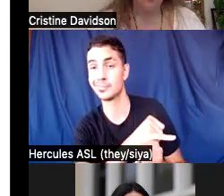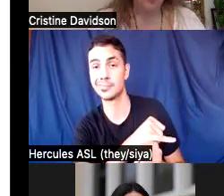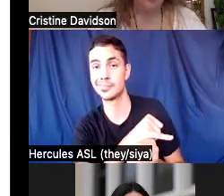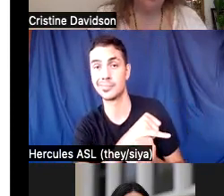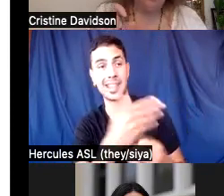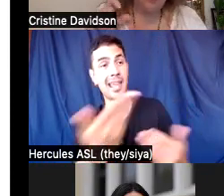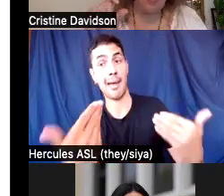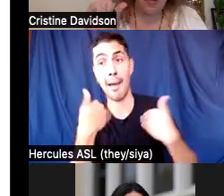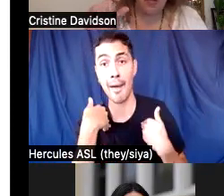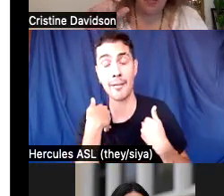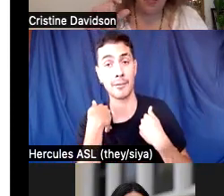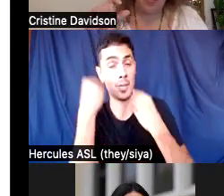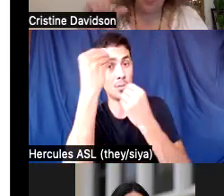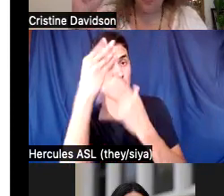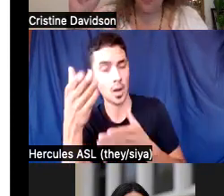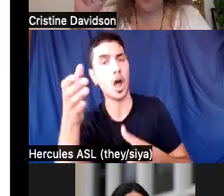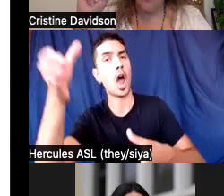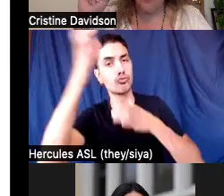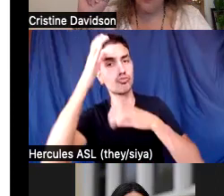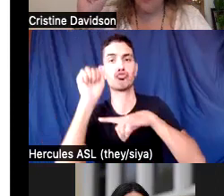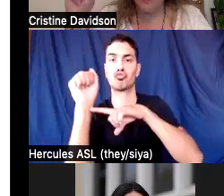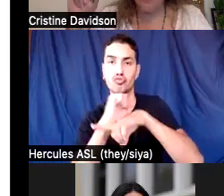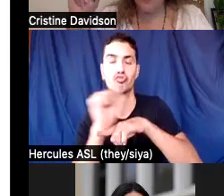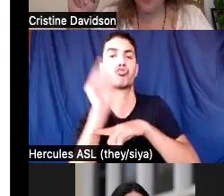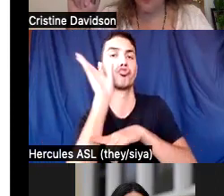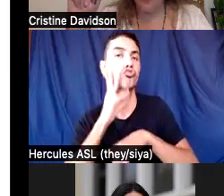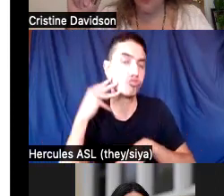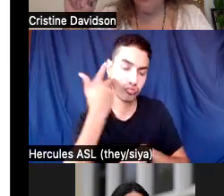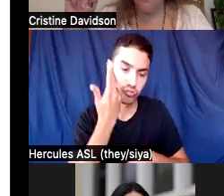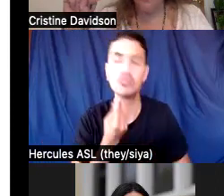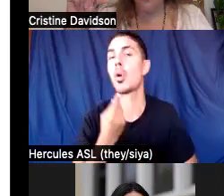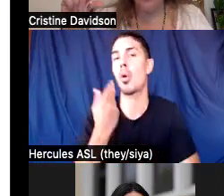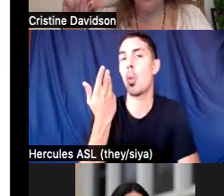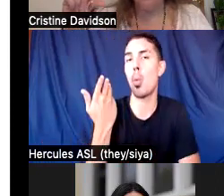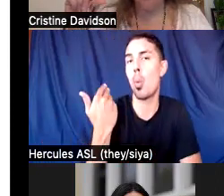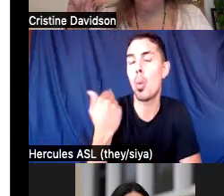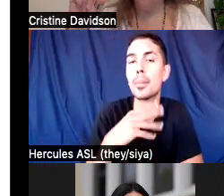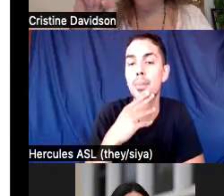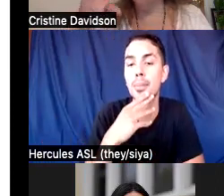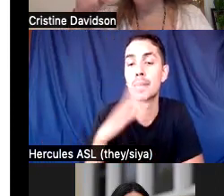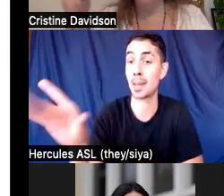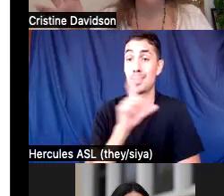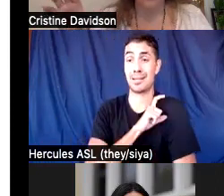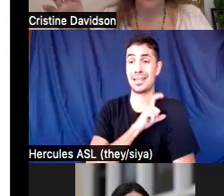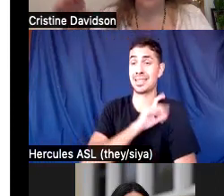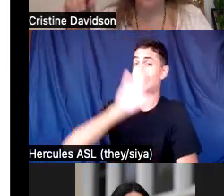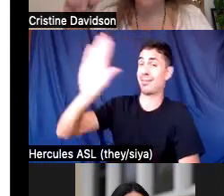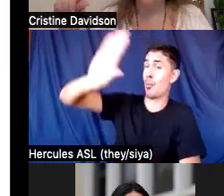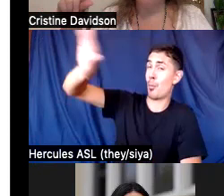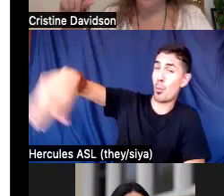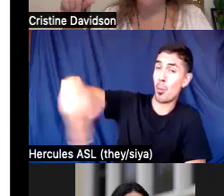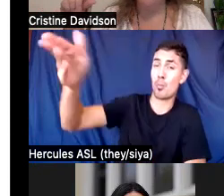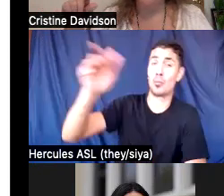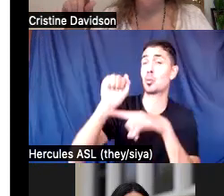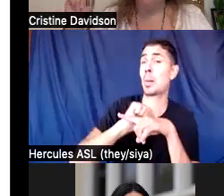also, a law enforcement, a police officer, their whole training is to